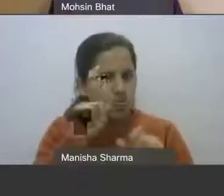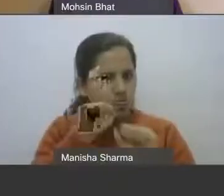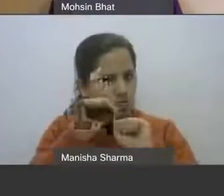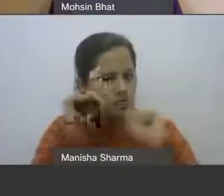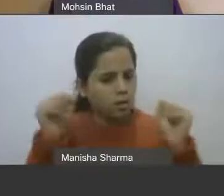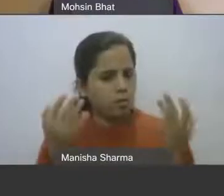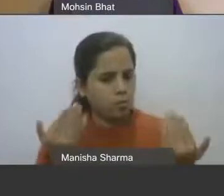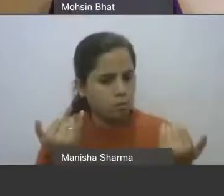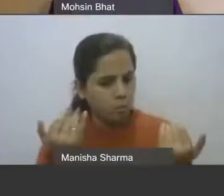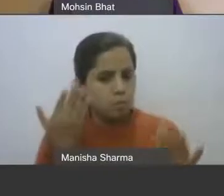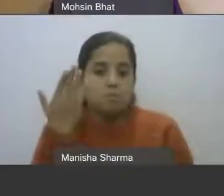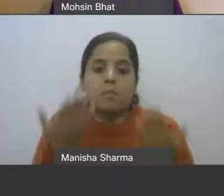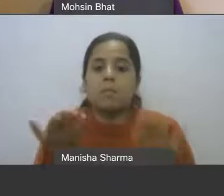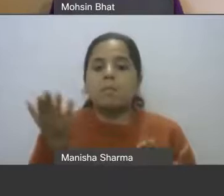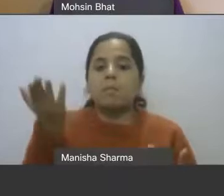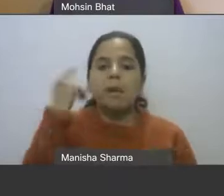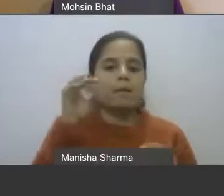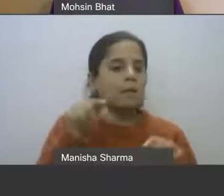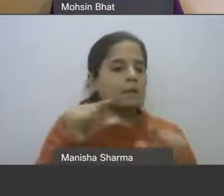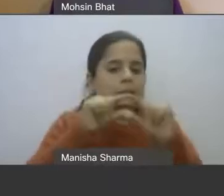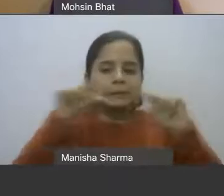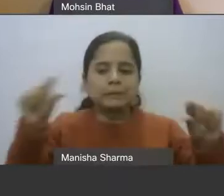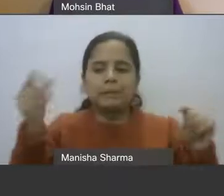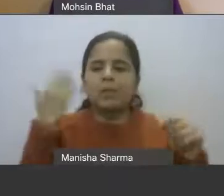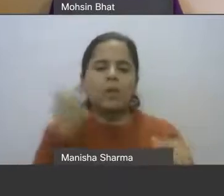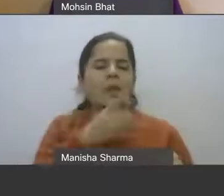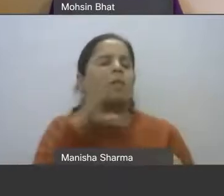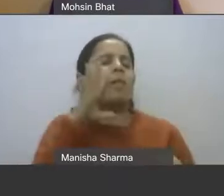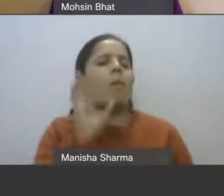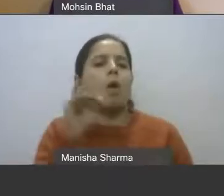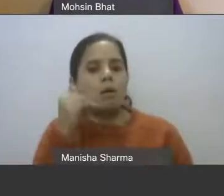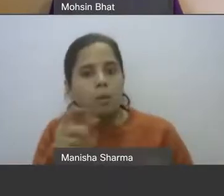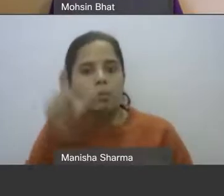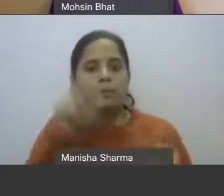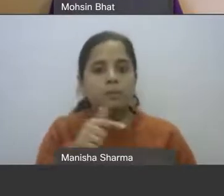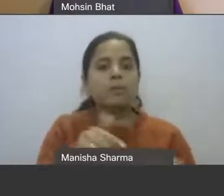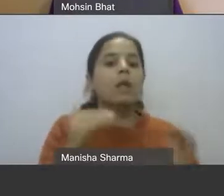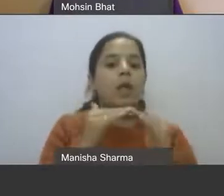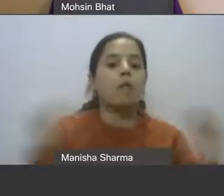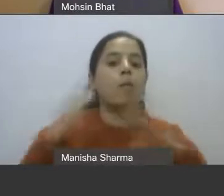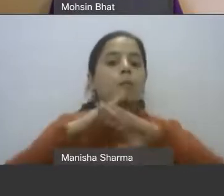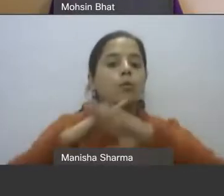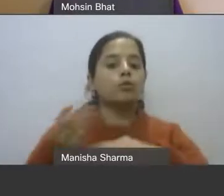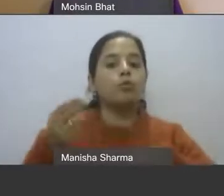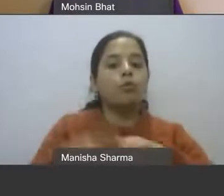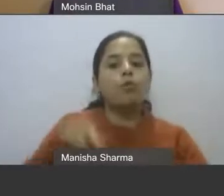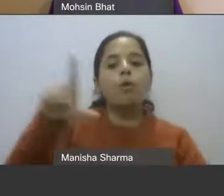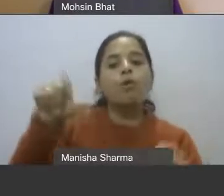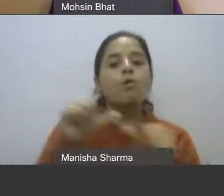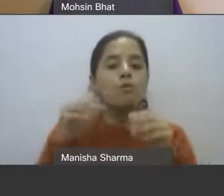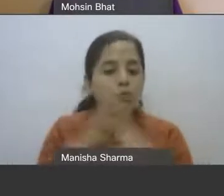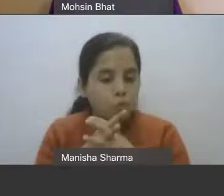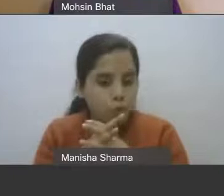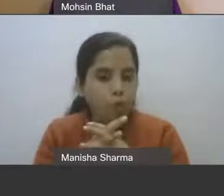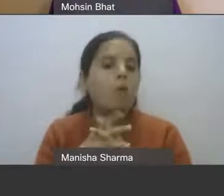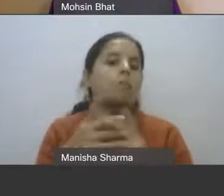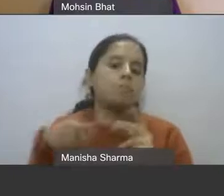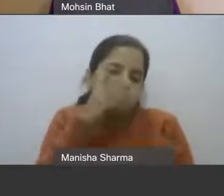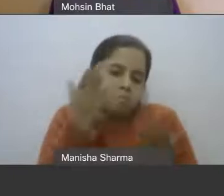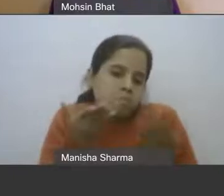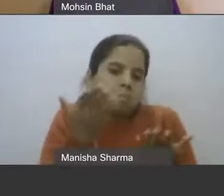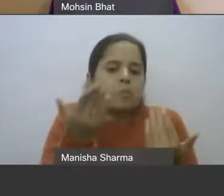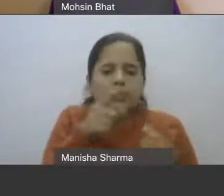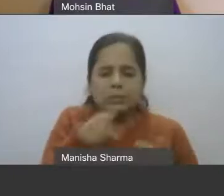could not have been phrased broader because it says equal protection of the laws and equality before the law, which and you could take